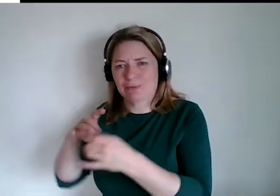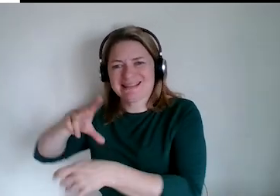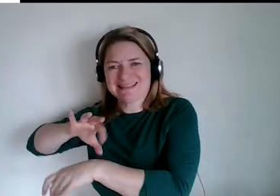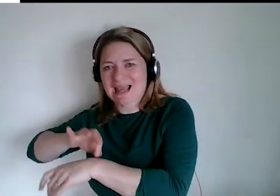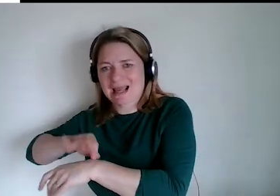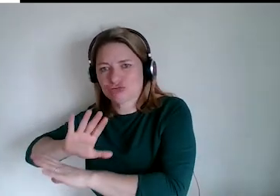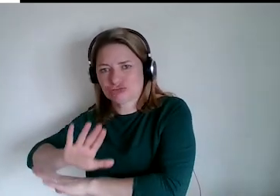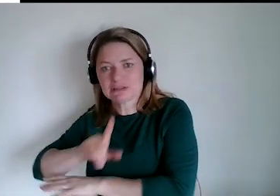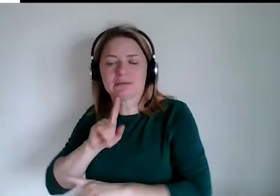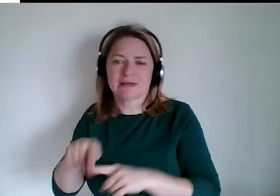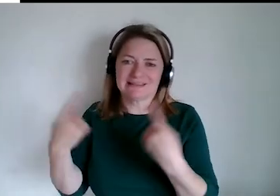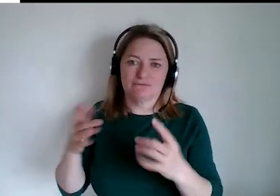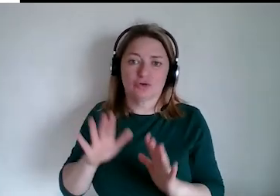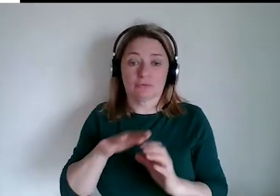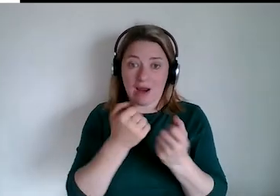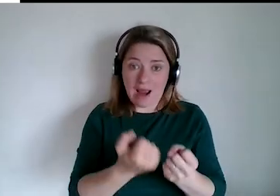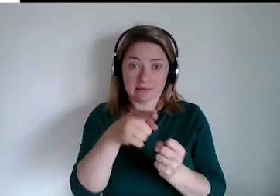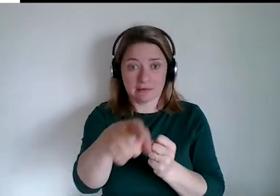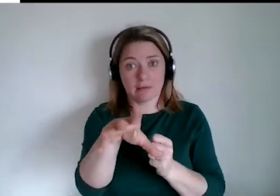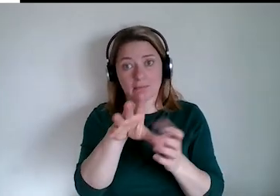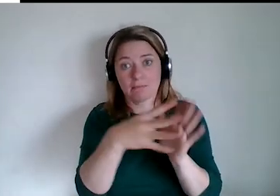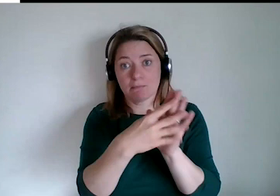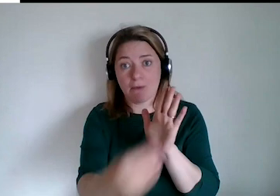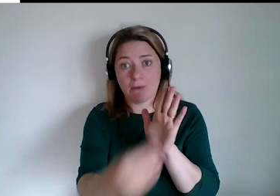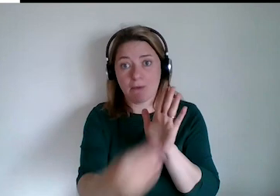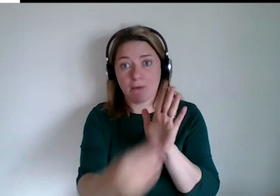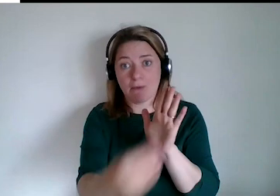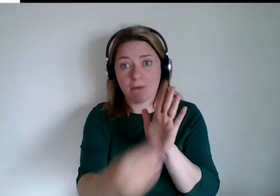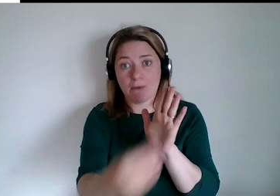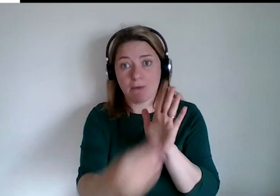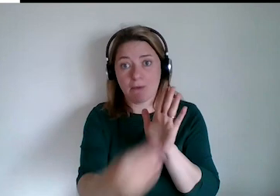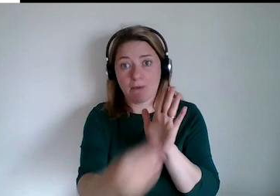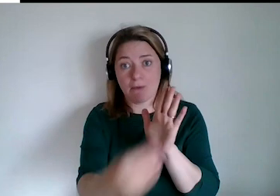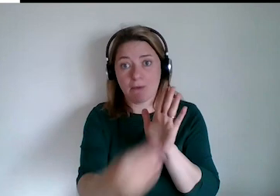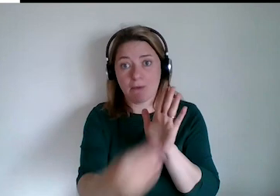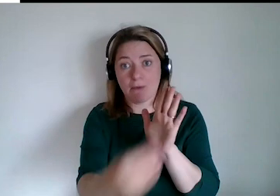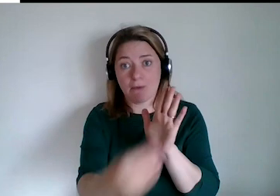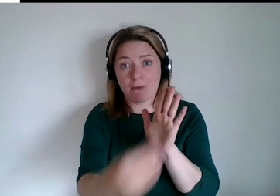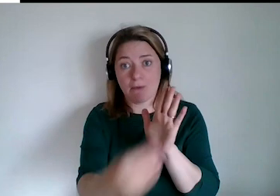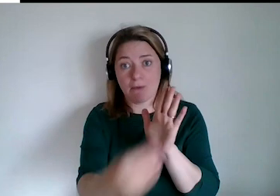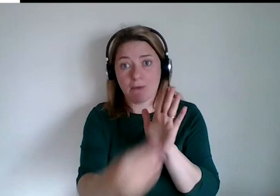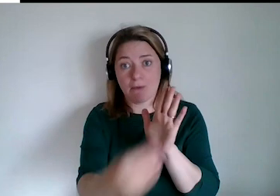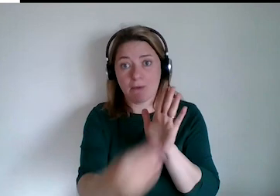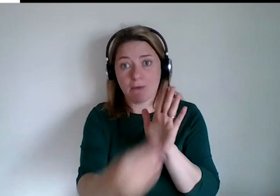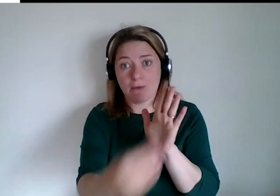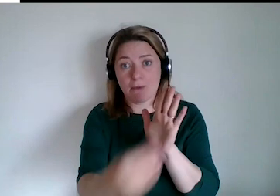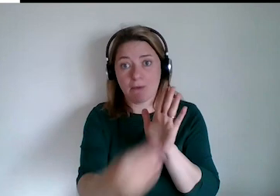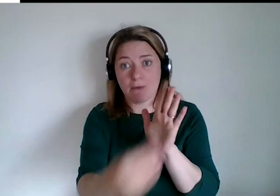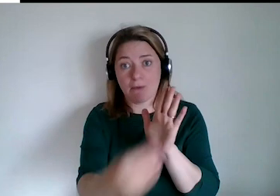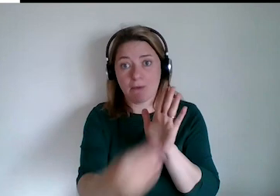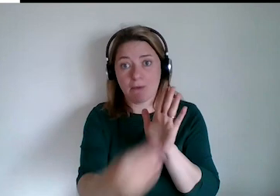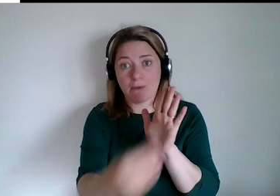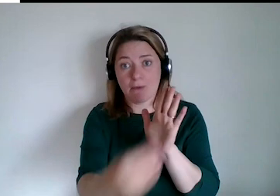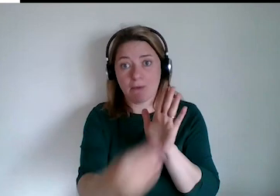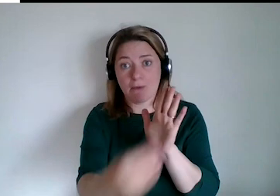but other ones, we had a causal model about how the different assessments as part of recruitment worked with each other. So we've